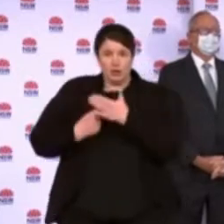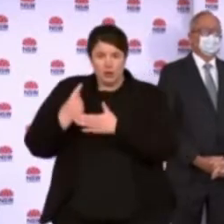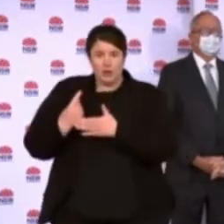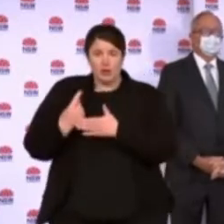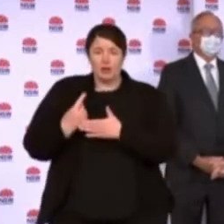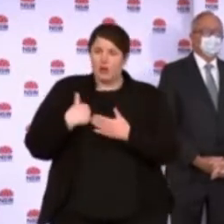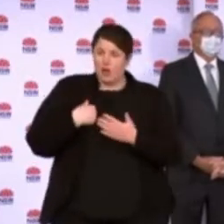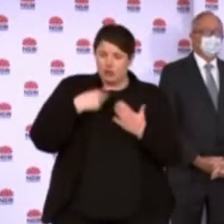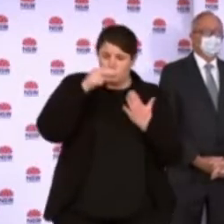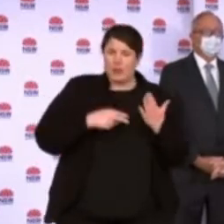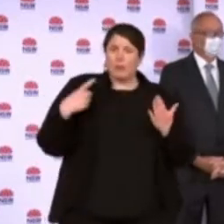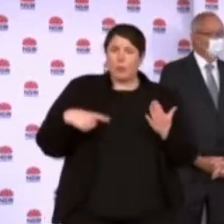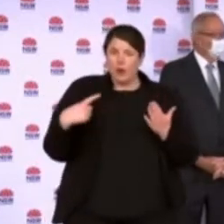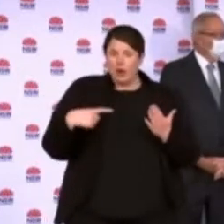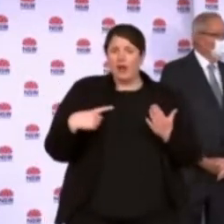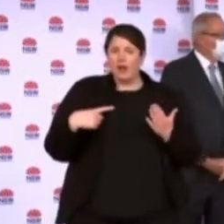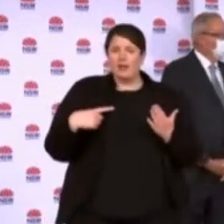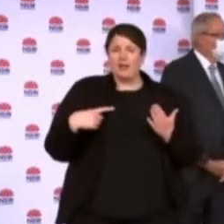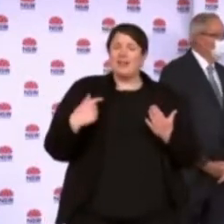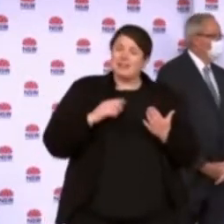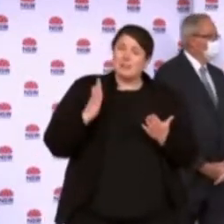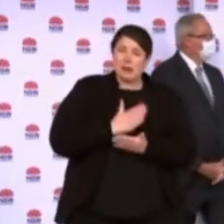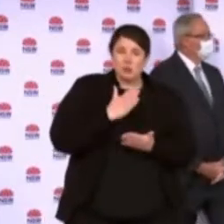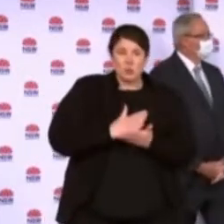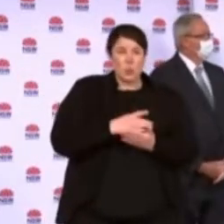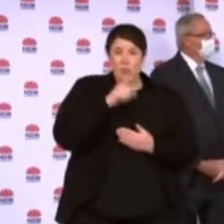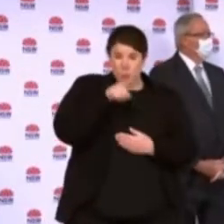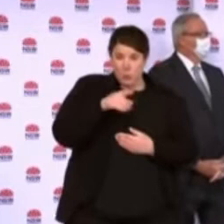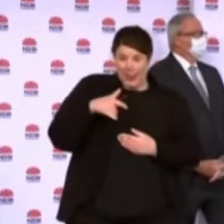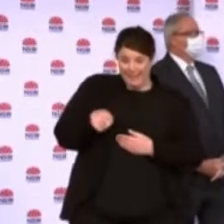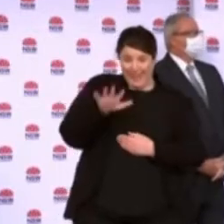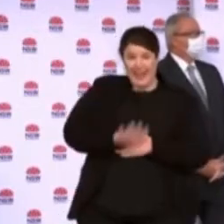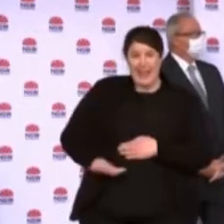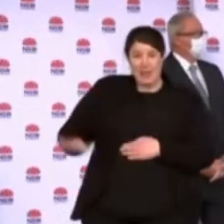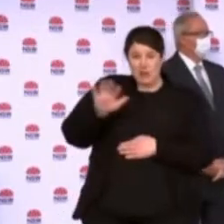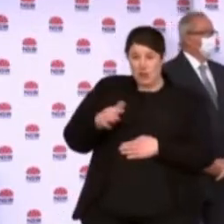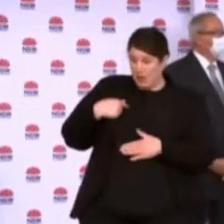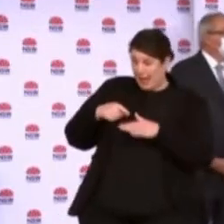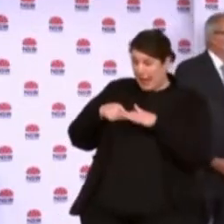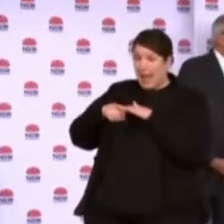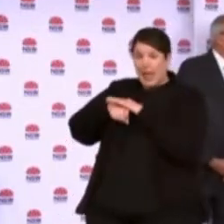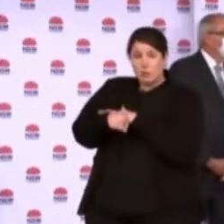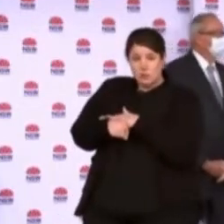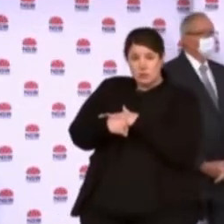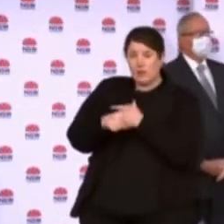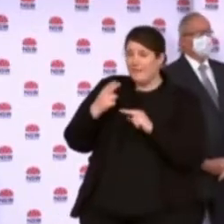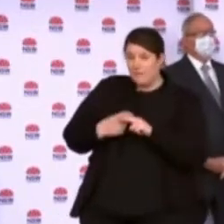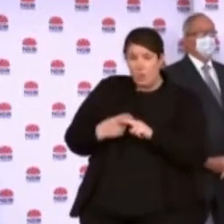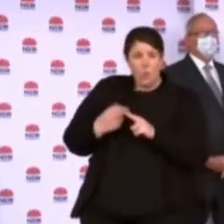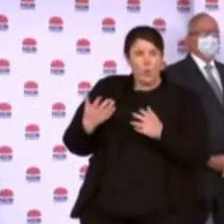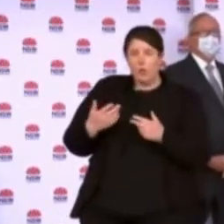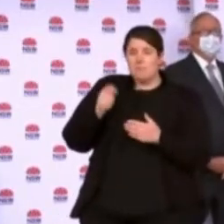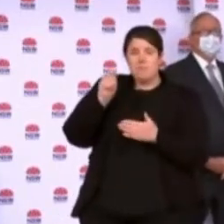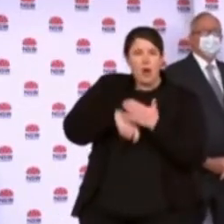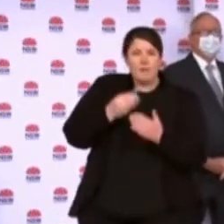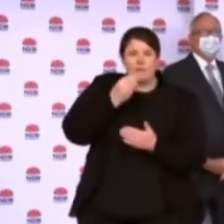locations out is because we do need to make sure that every member of that community understands every time they go out of their house for an essential